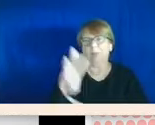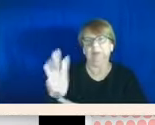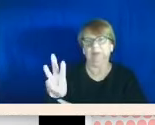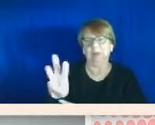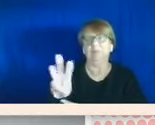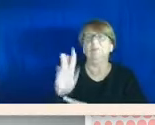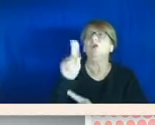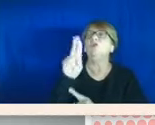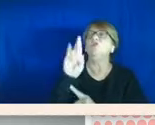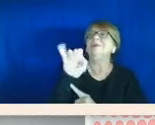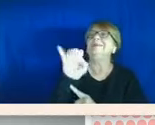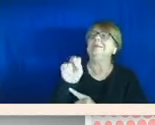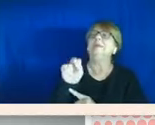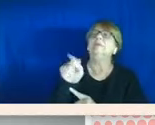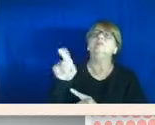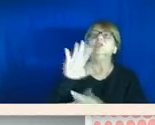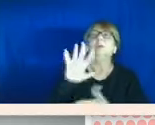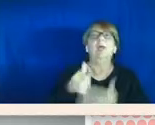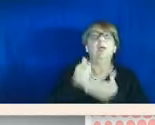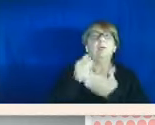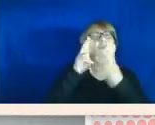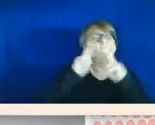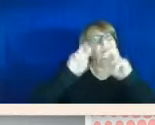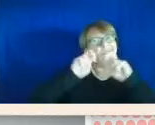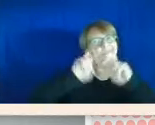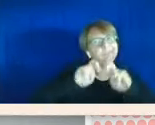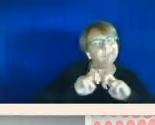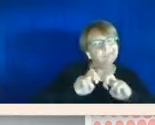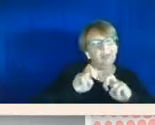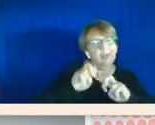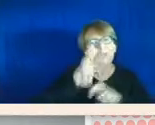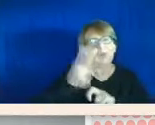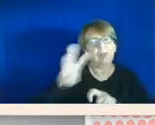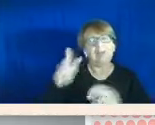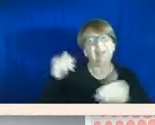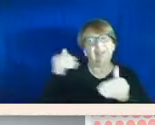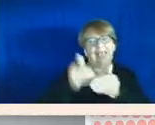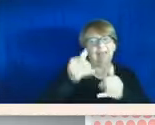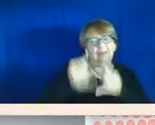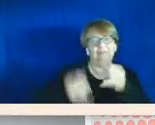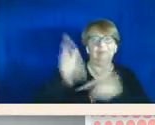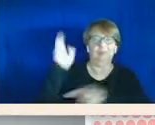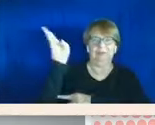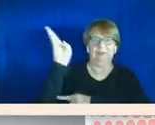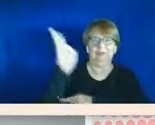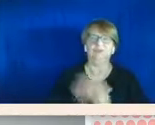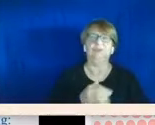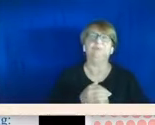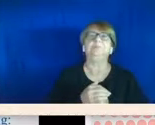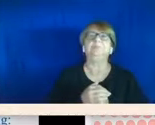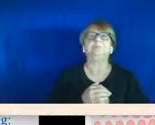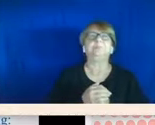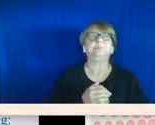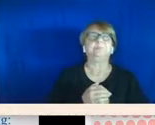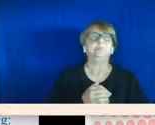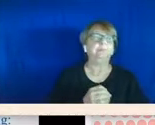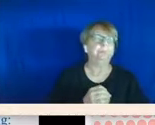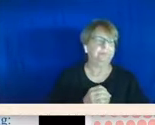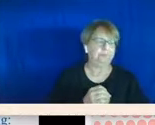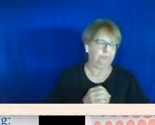go dive through our website towards the end of this. Next slide, please. Okay. So here's